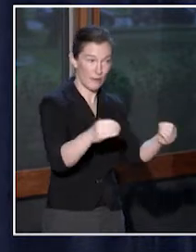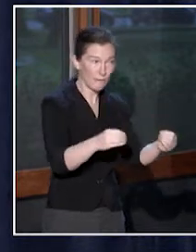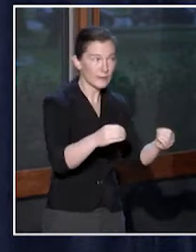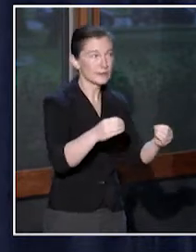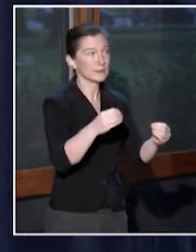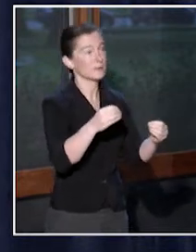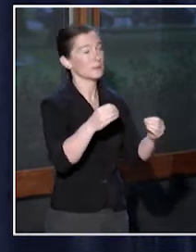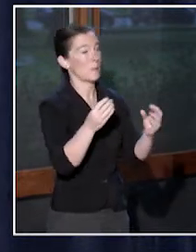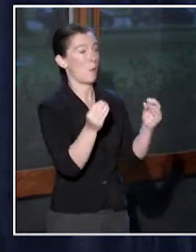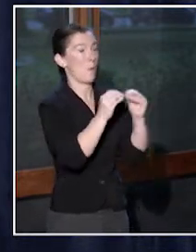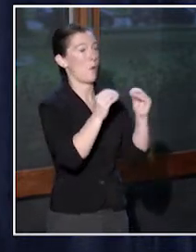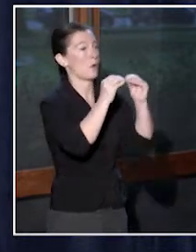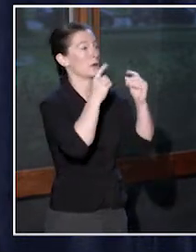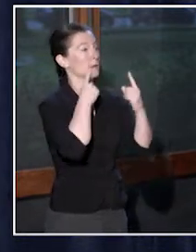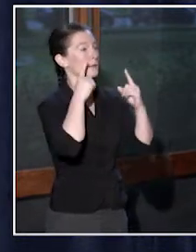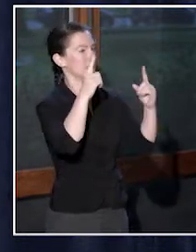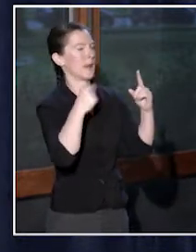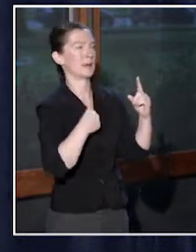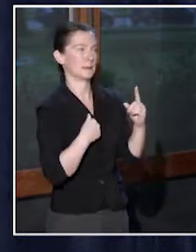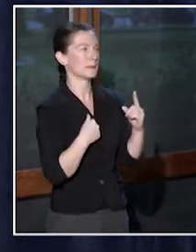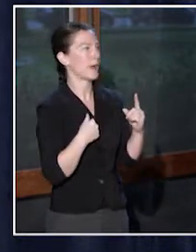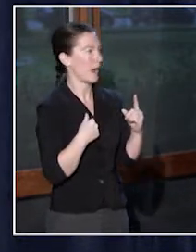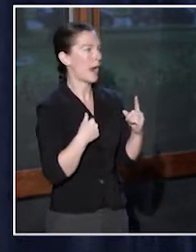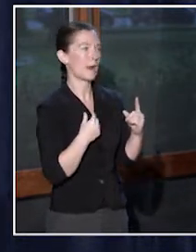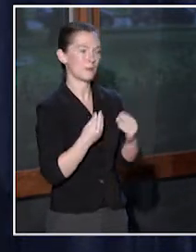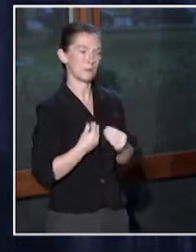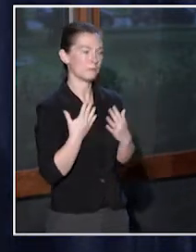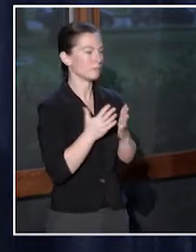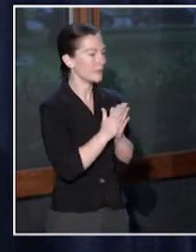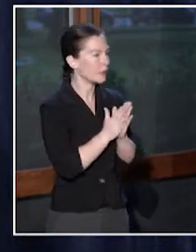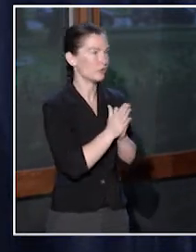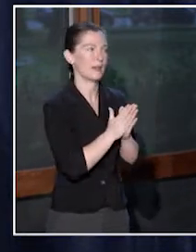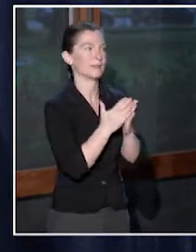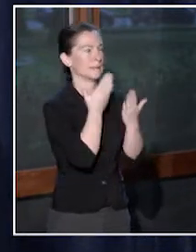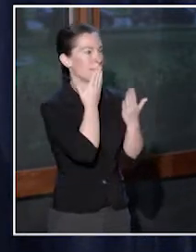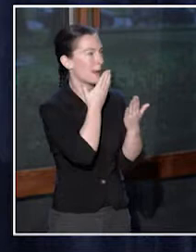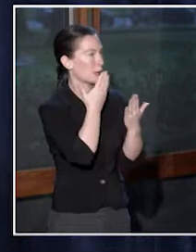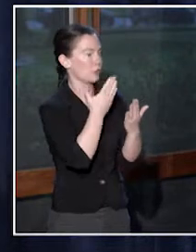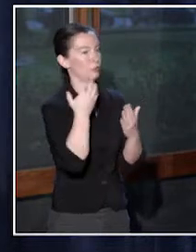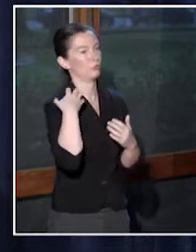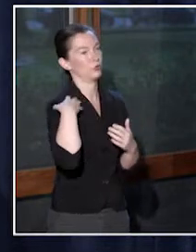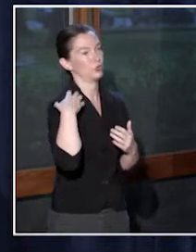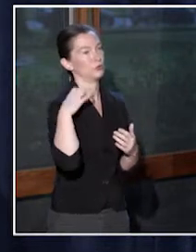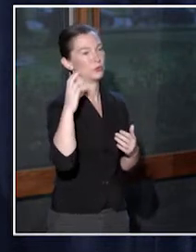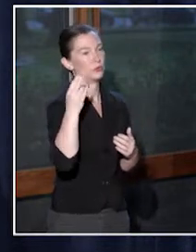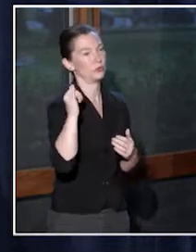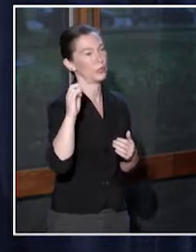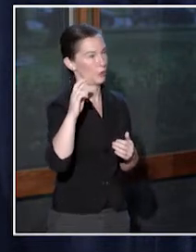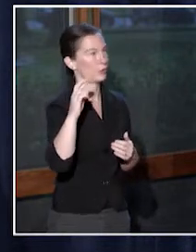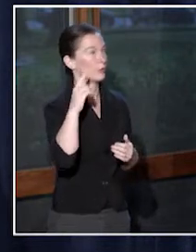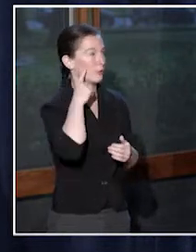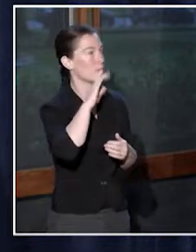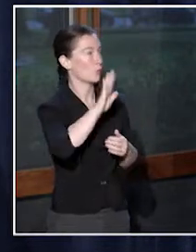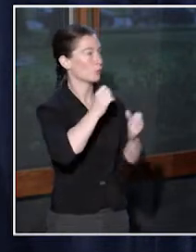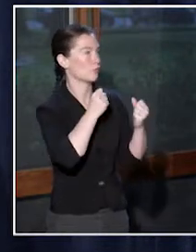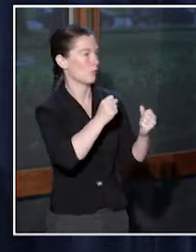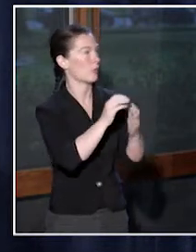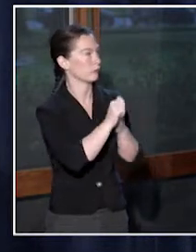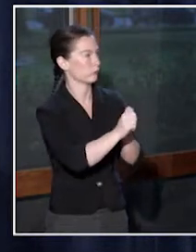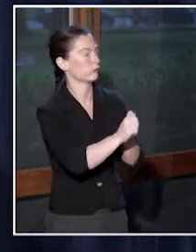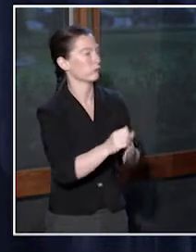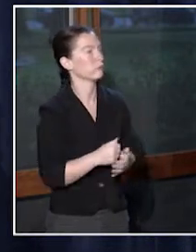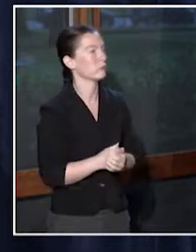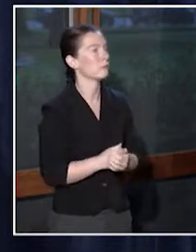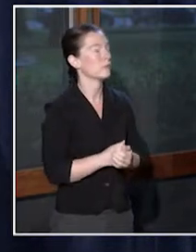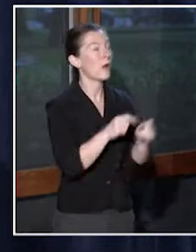in partnership with Chair Cafori. So thank you, Chair, for your strong leadership. I also